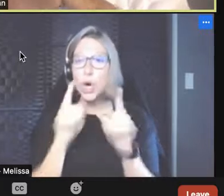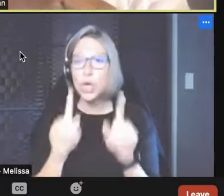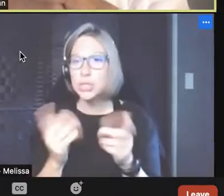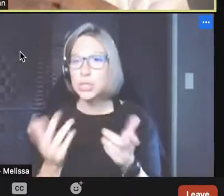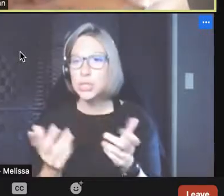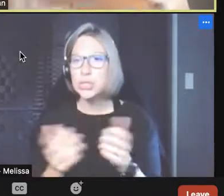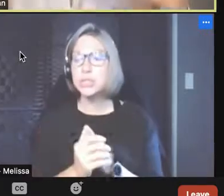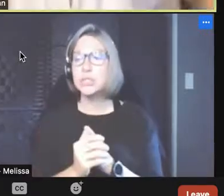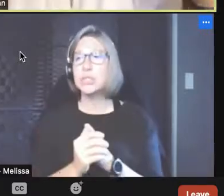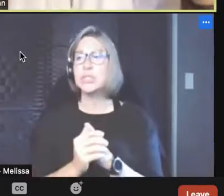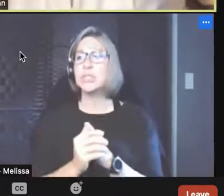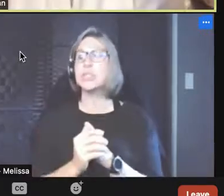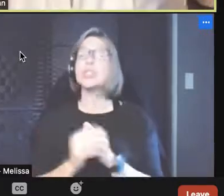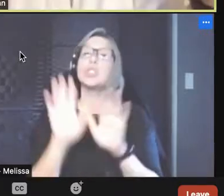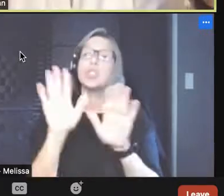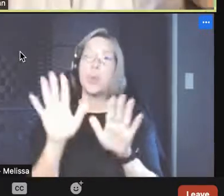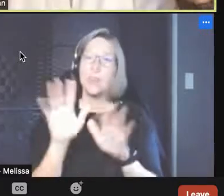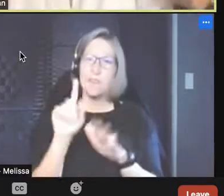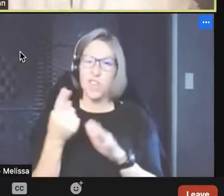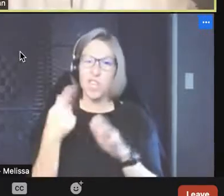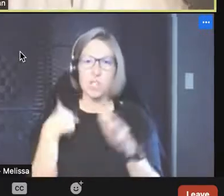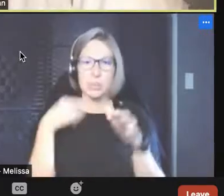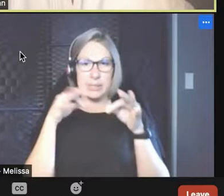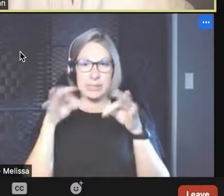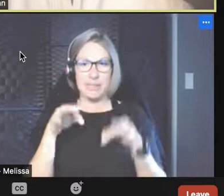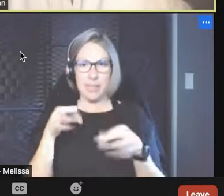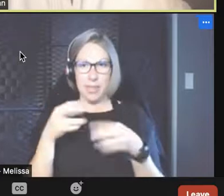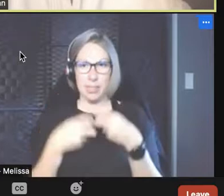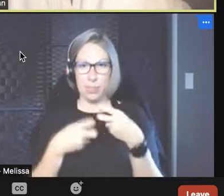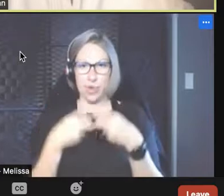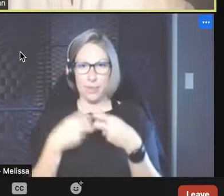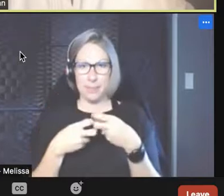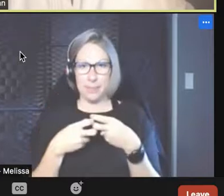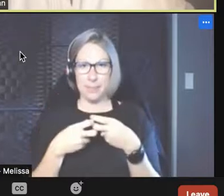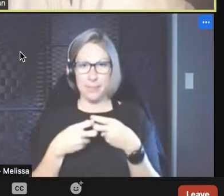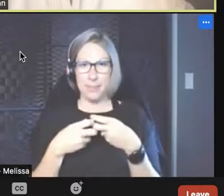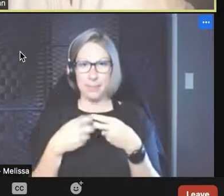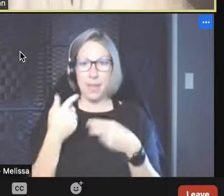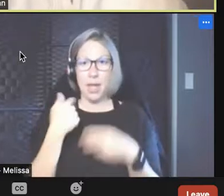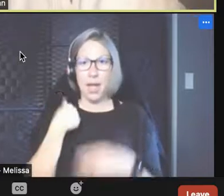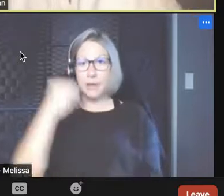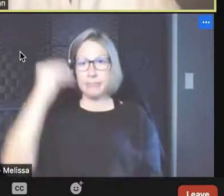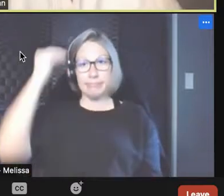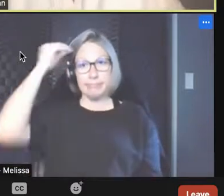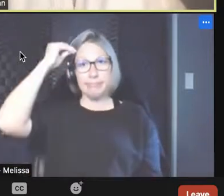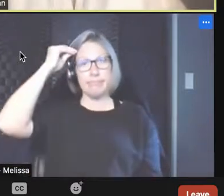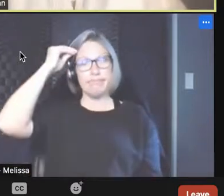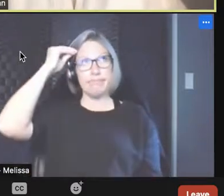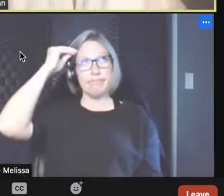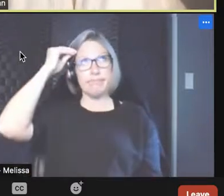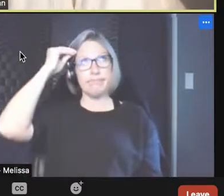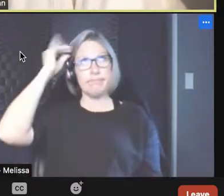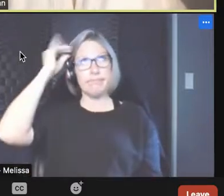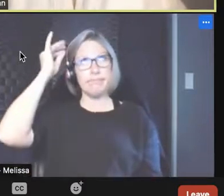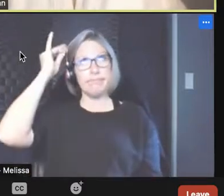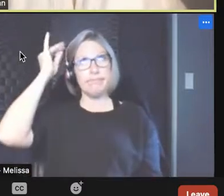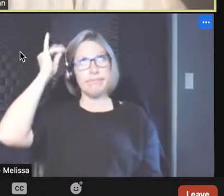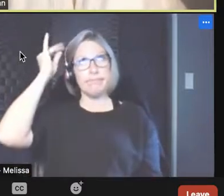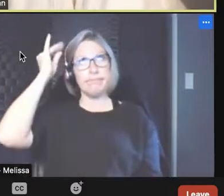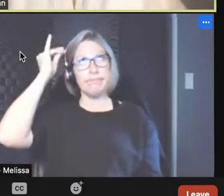And so first of all, let me just define what the problem was. So this has been sitting in my brain for years, and I constantly